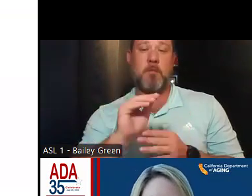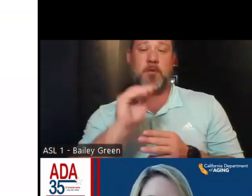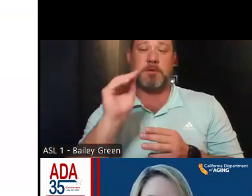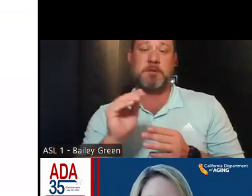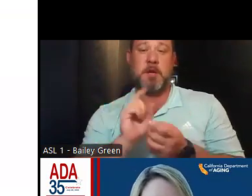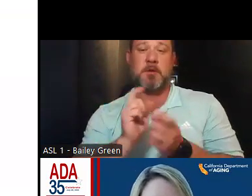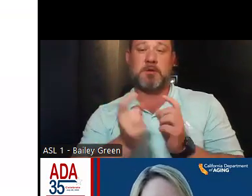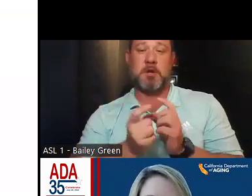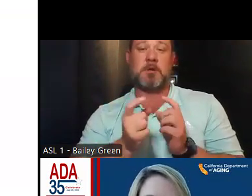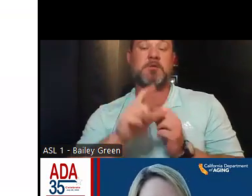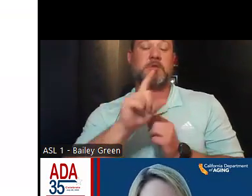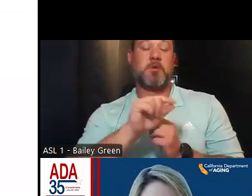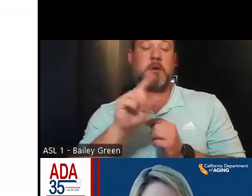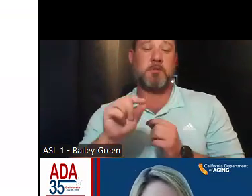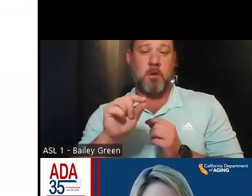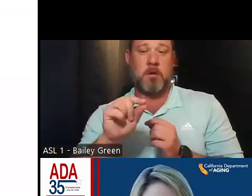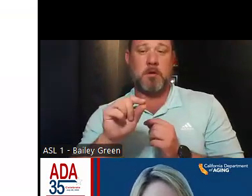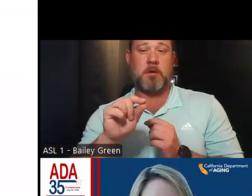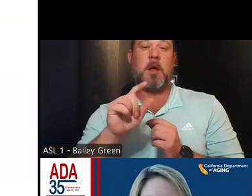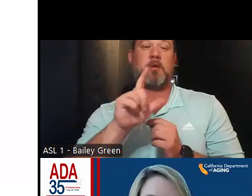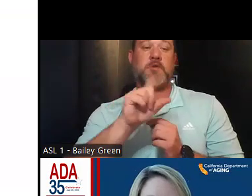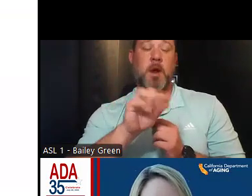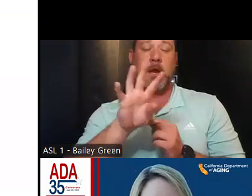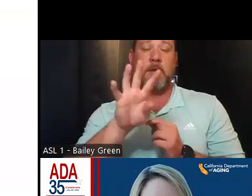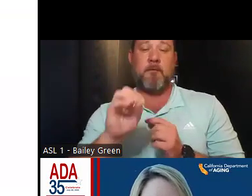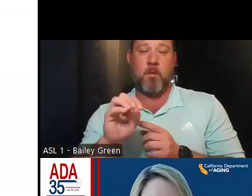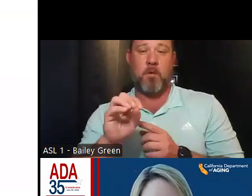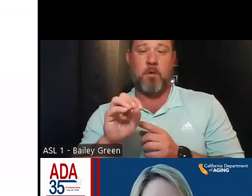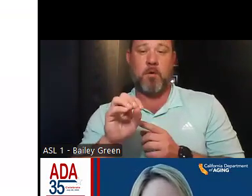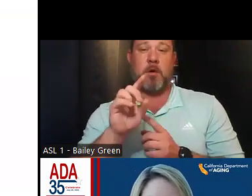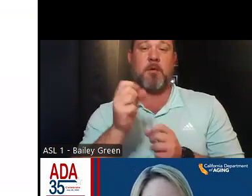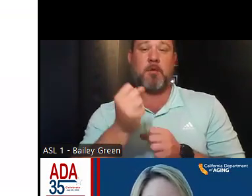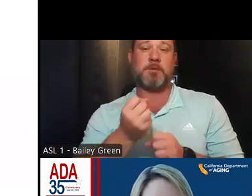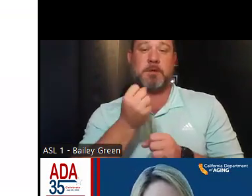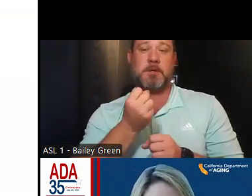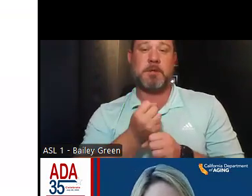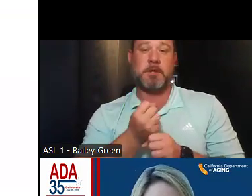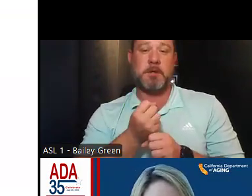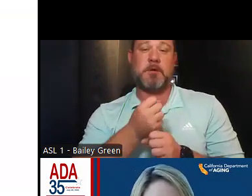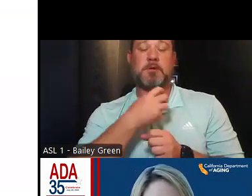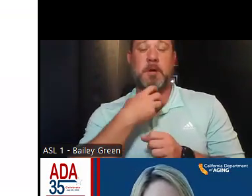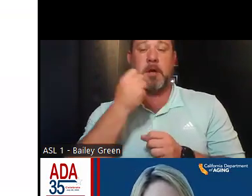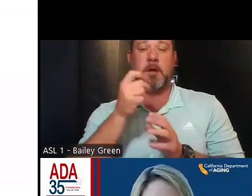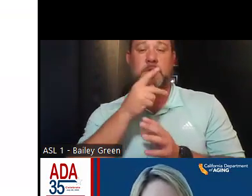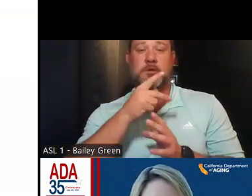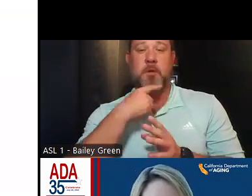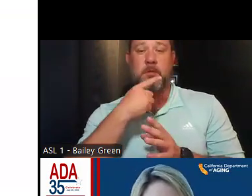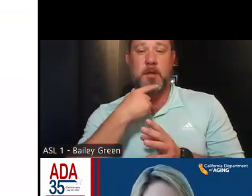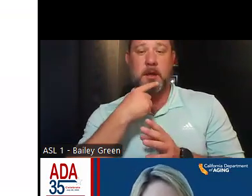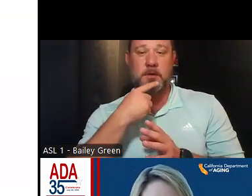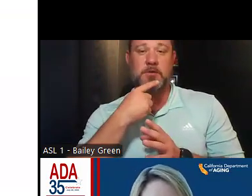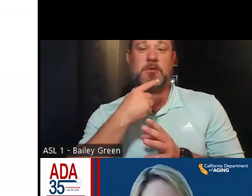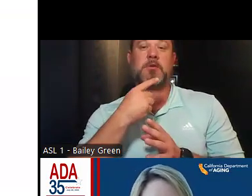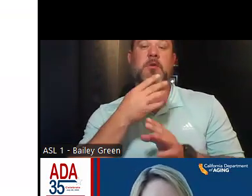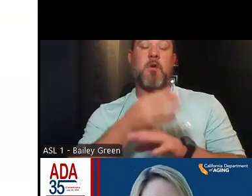change between 2020 and 2040, those years, our aging population, the population